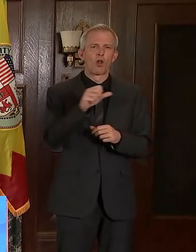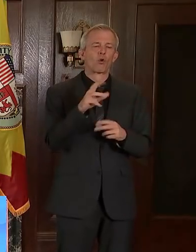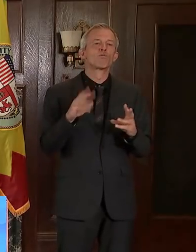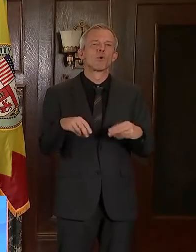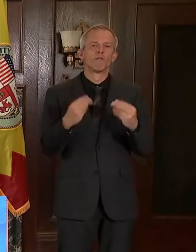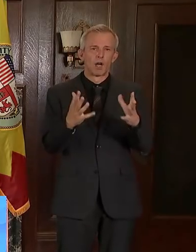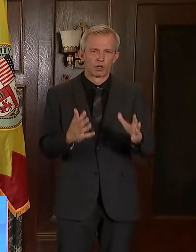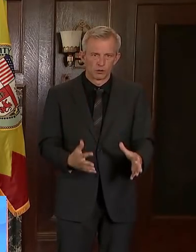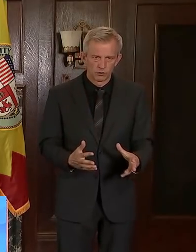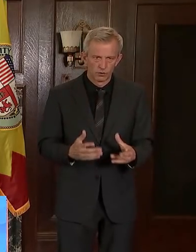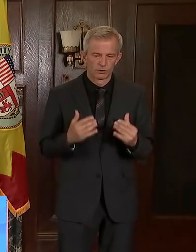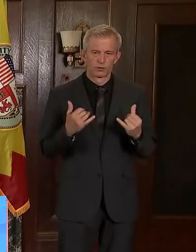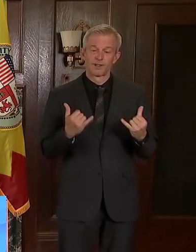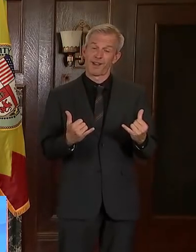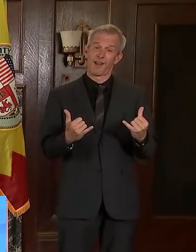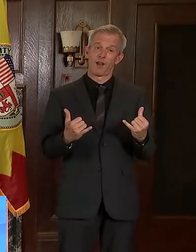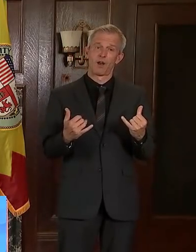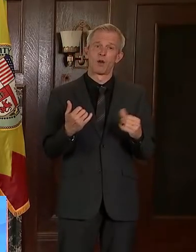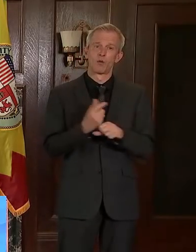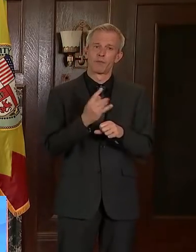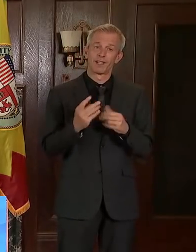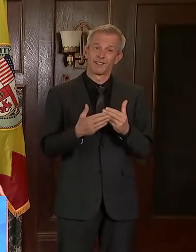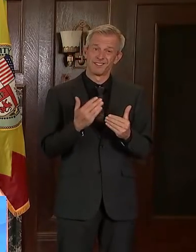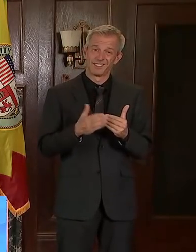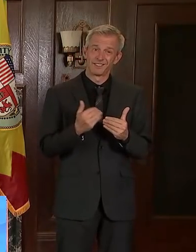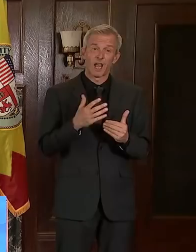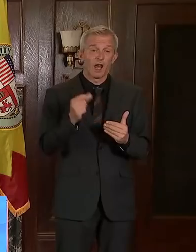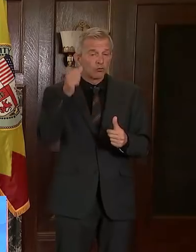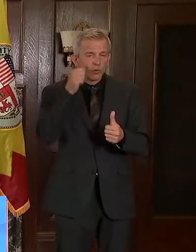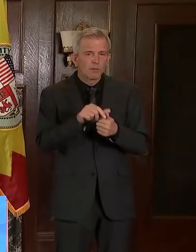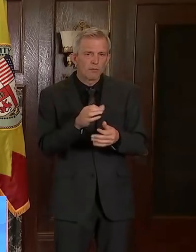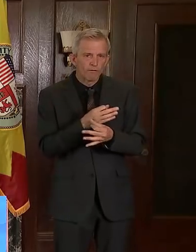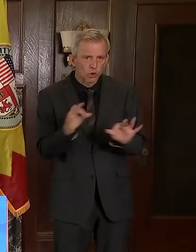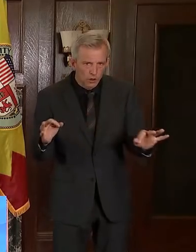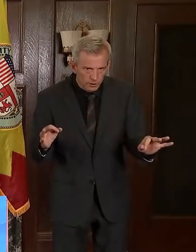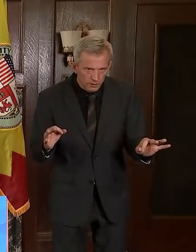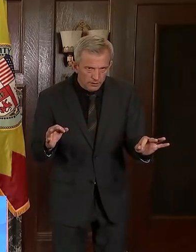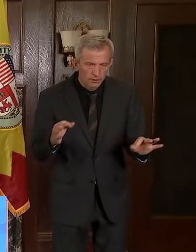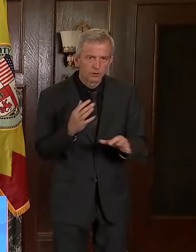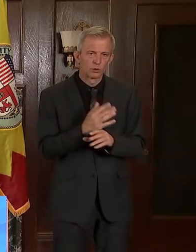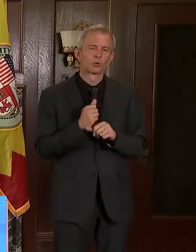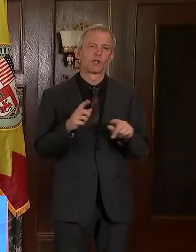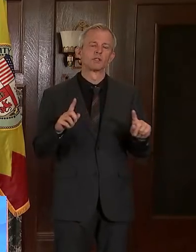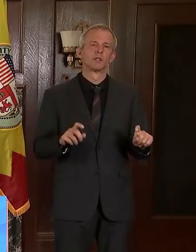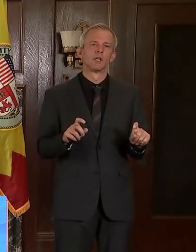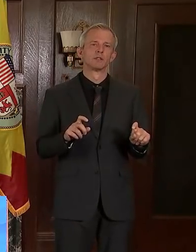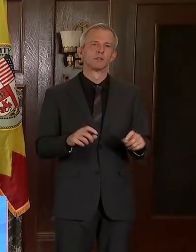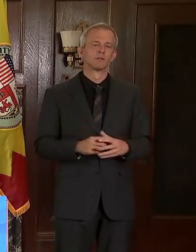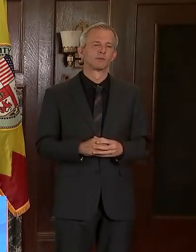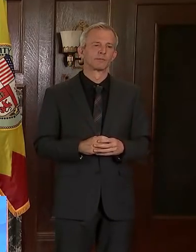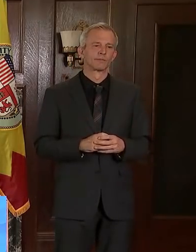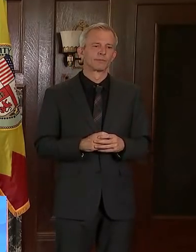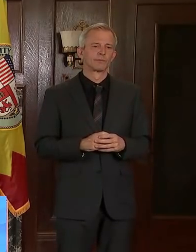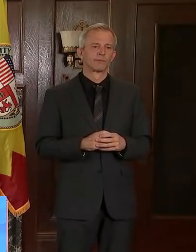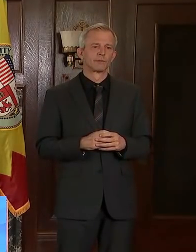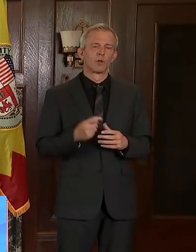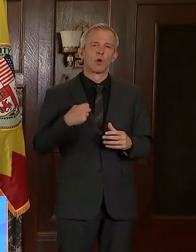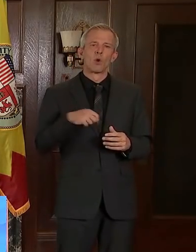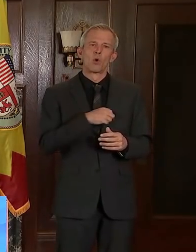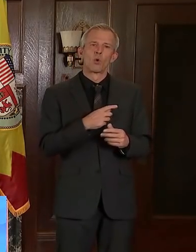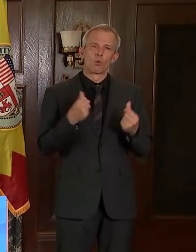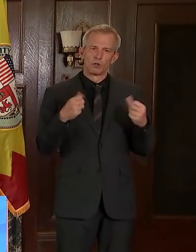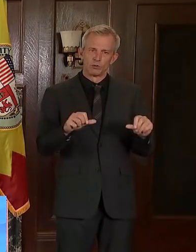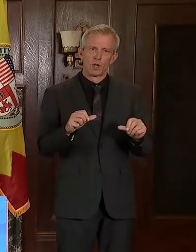providers now make it convenient, easy, and remember, free to get a test. We help get ahead of future outbreaks when we do